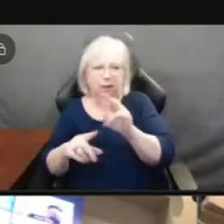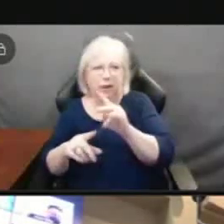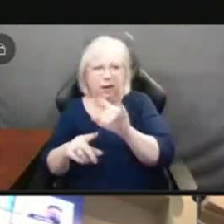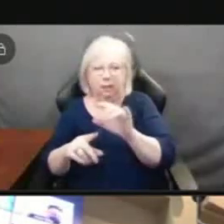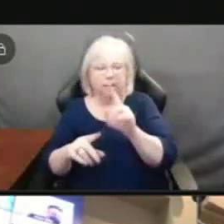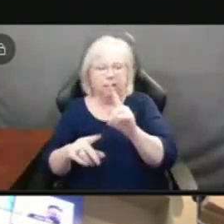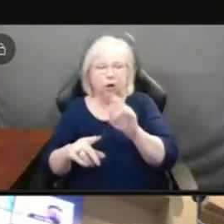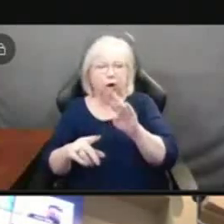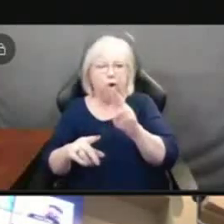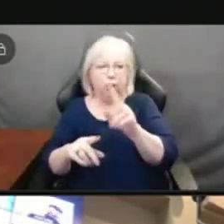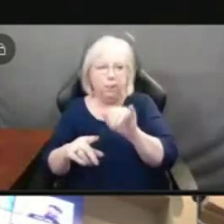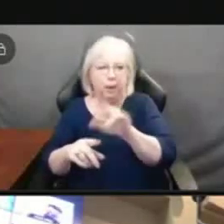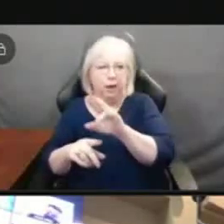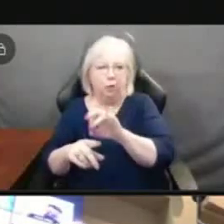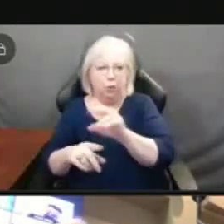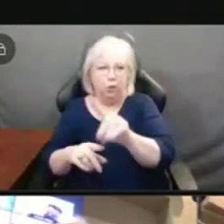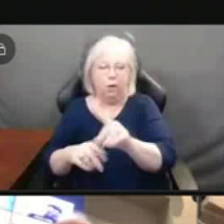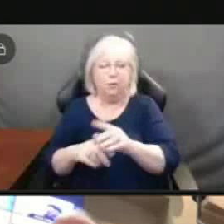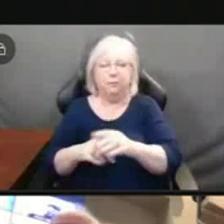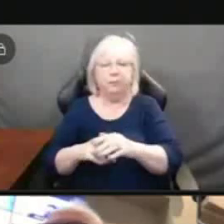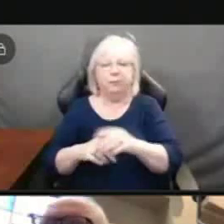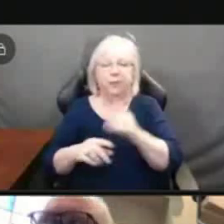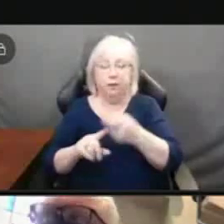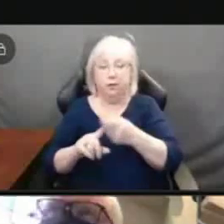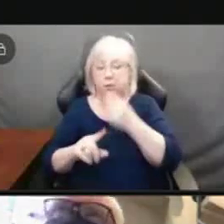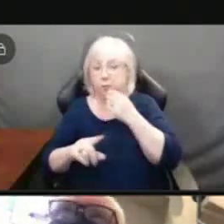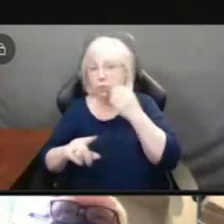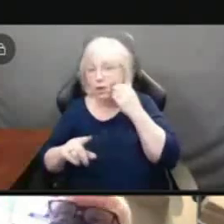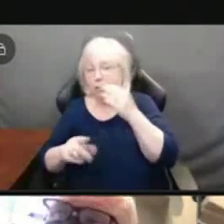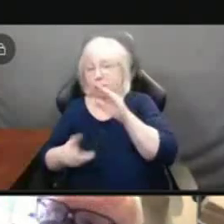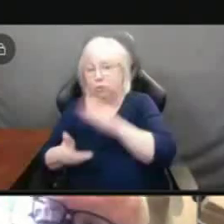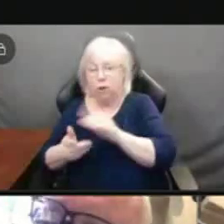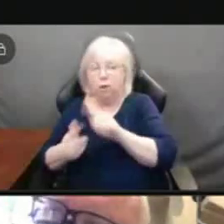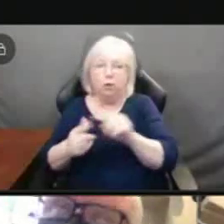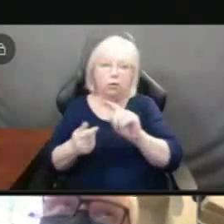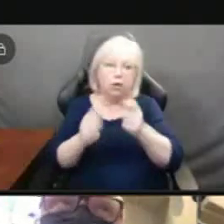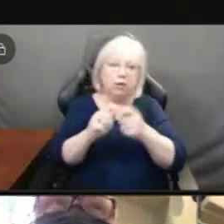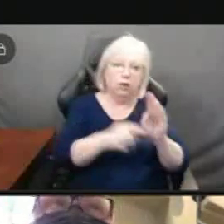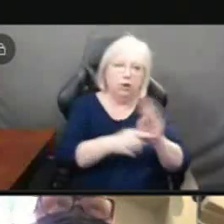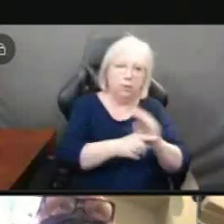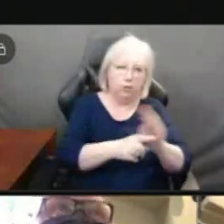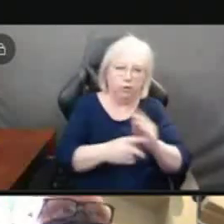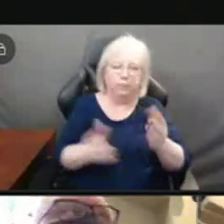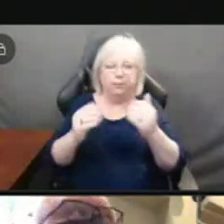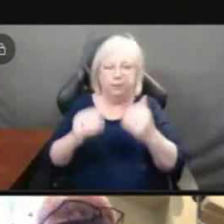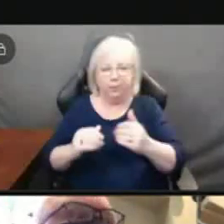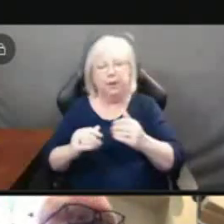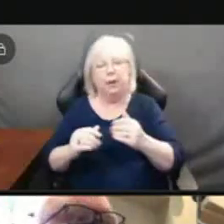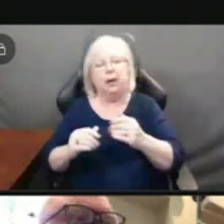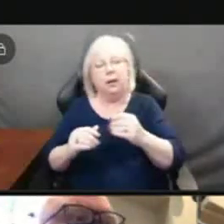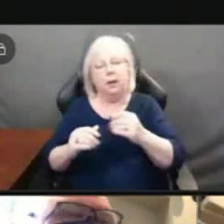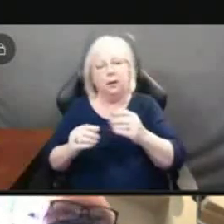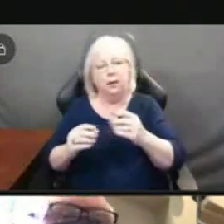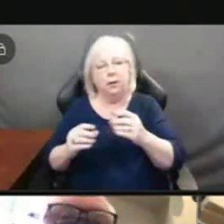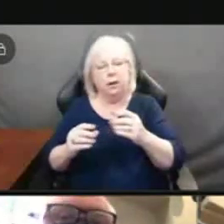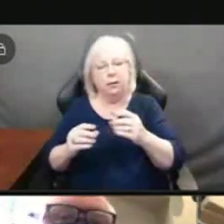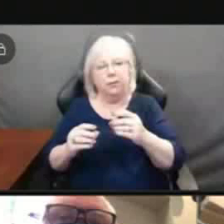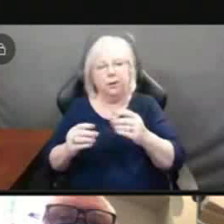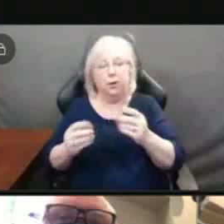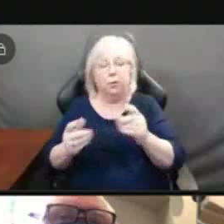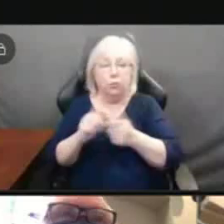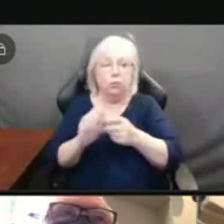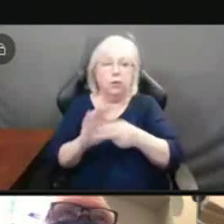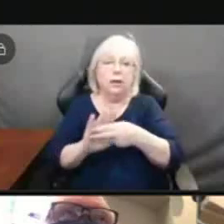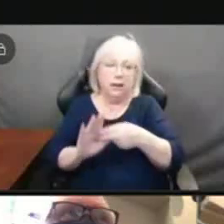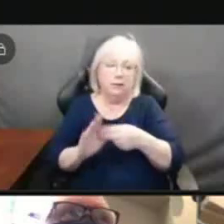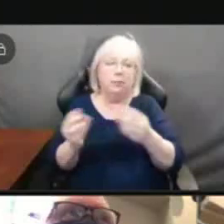Kirby Road in the city of Little Rock, Arkansas, from residential low to commercial. An ordinance to reclassify property located in the city of Little Rock,